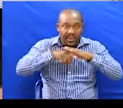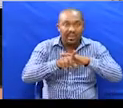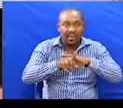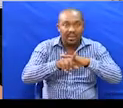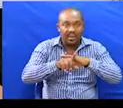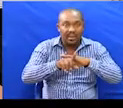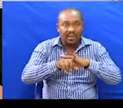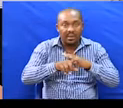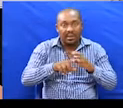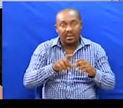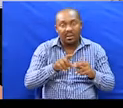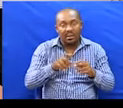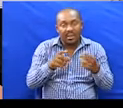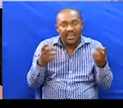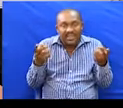threads. No.